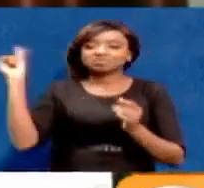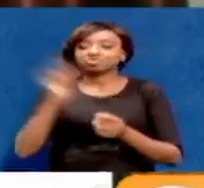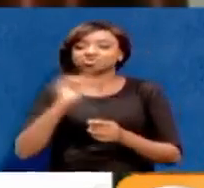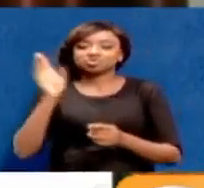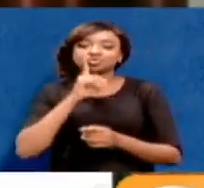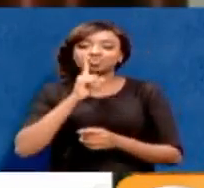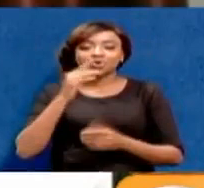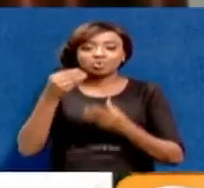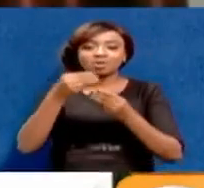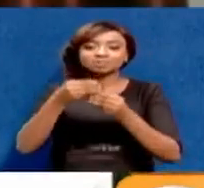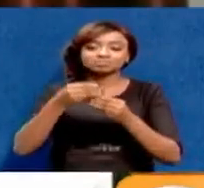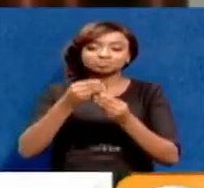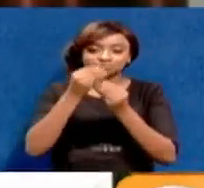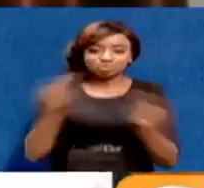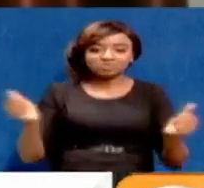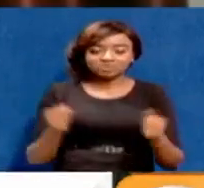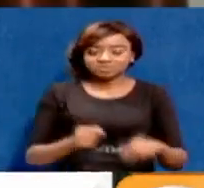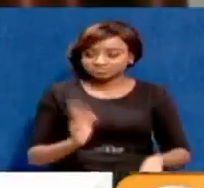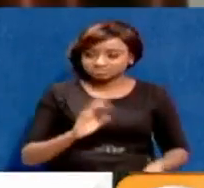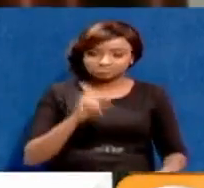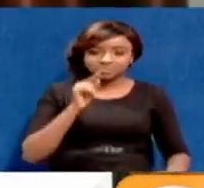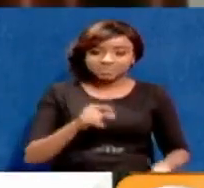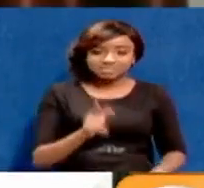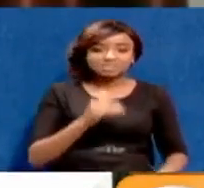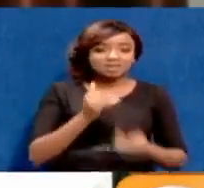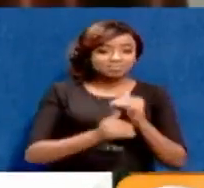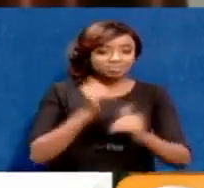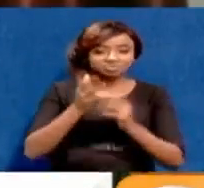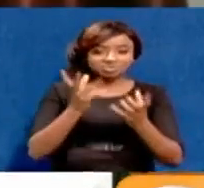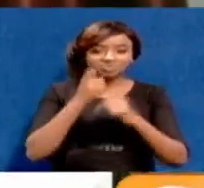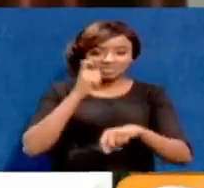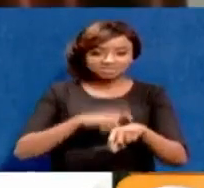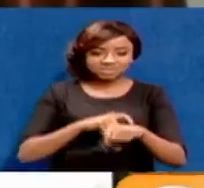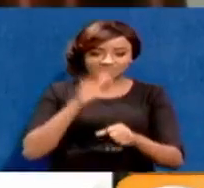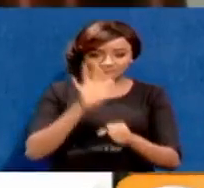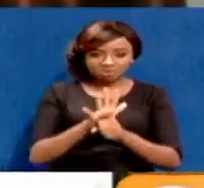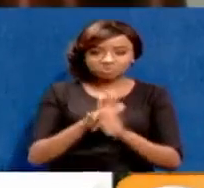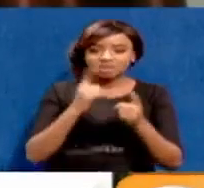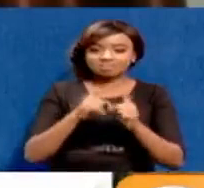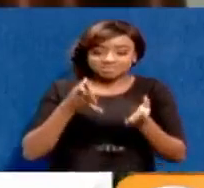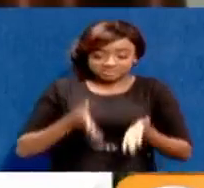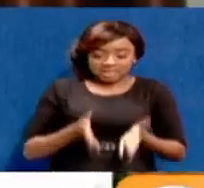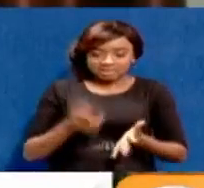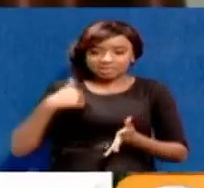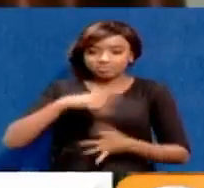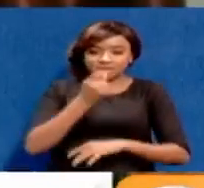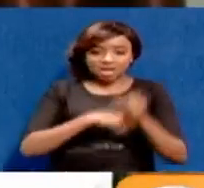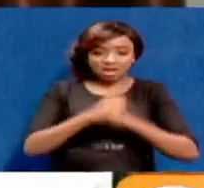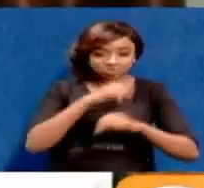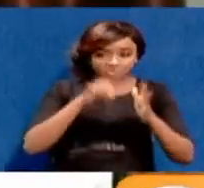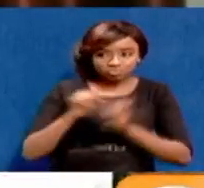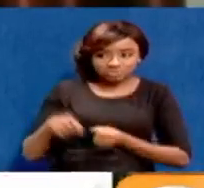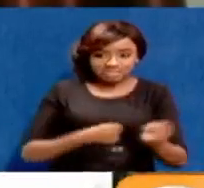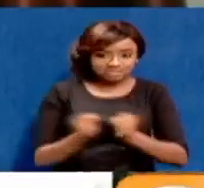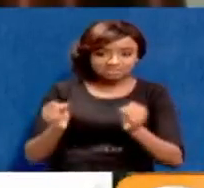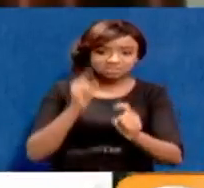results tomorrow. It's a whole socialization process that will take a lot of time. What we are currently doing as a strategy is